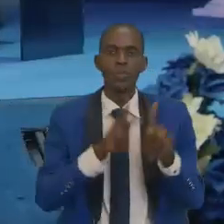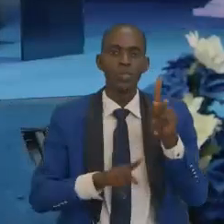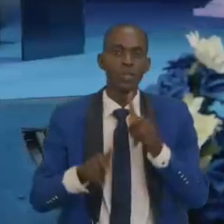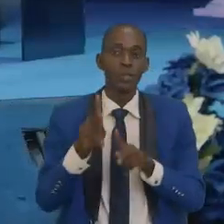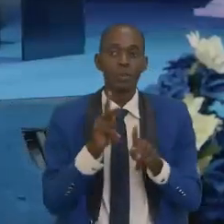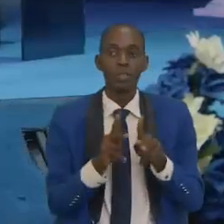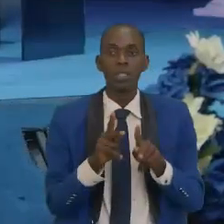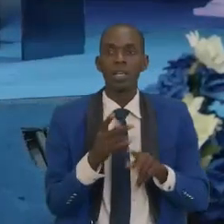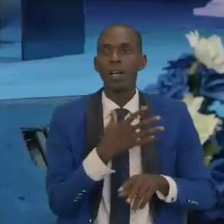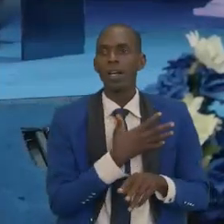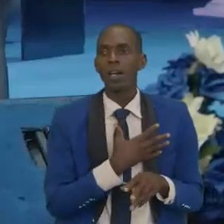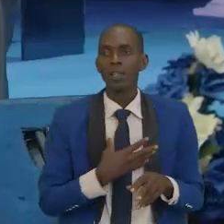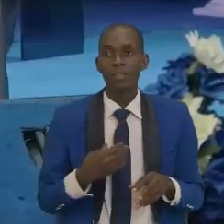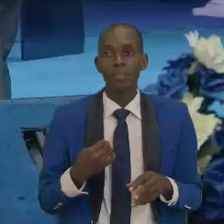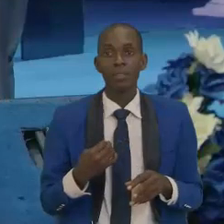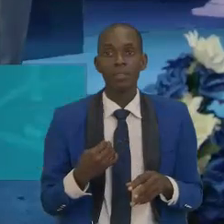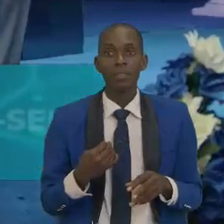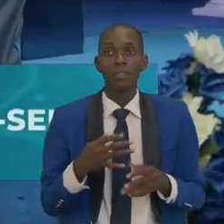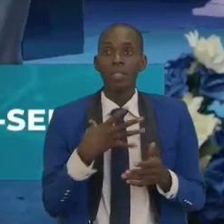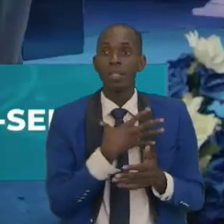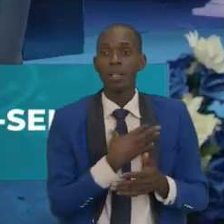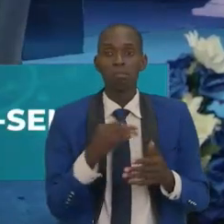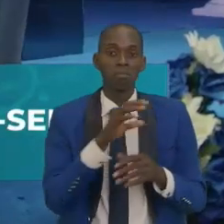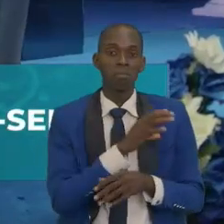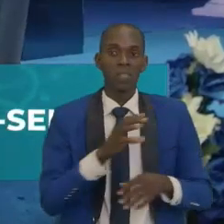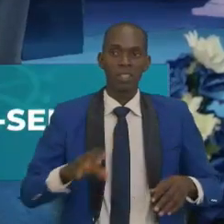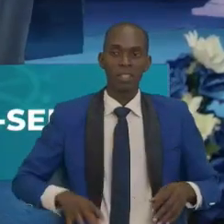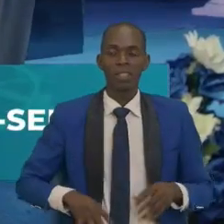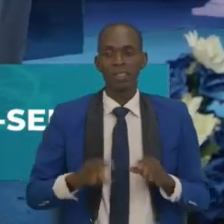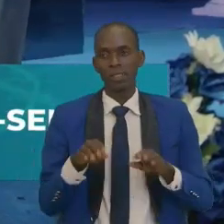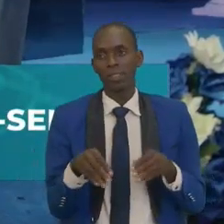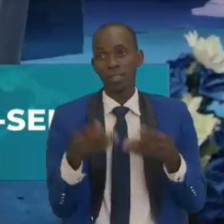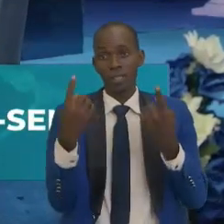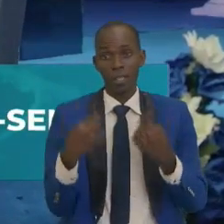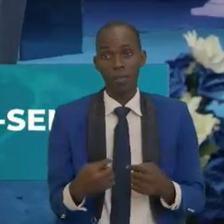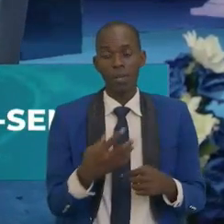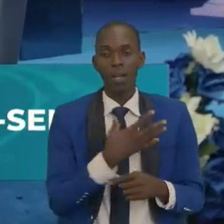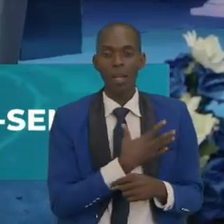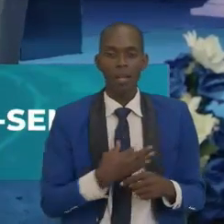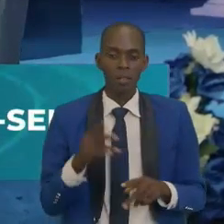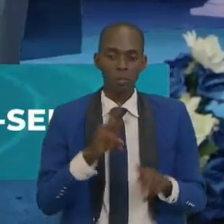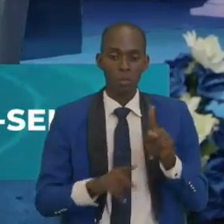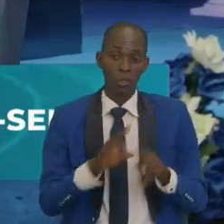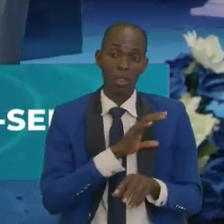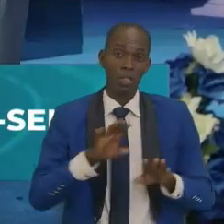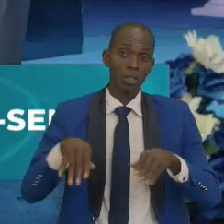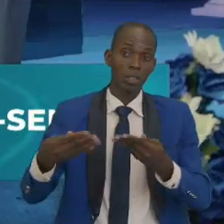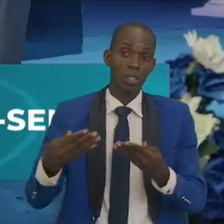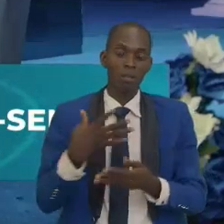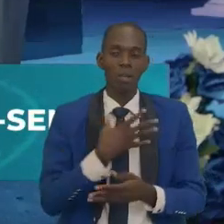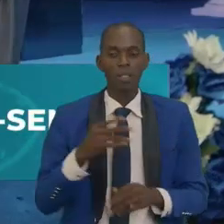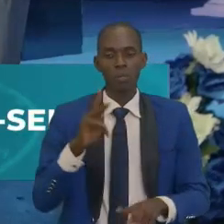partakers, and Christ gave, and the people took.